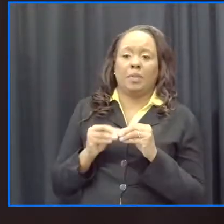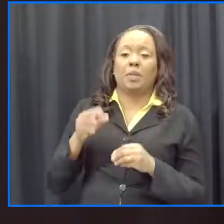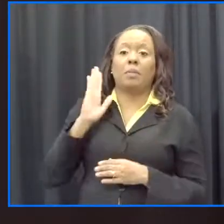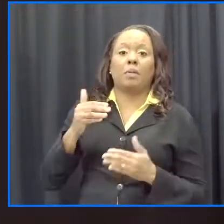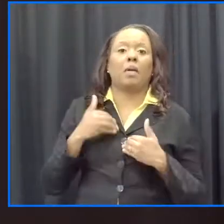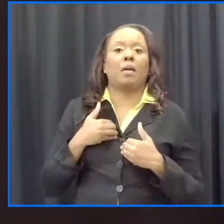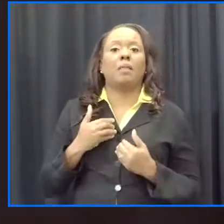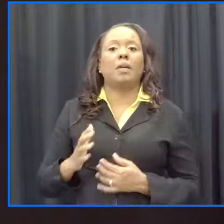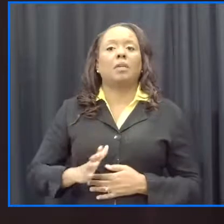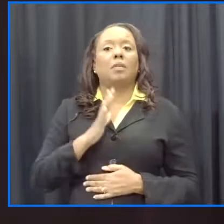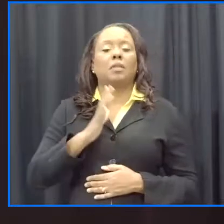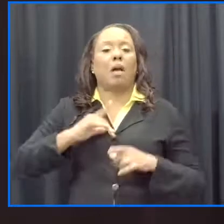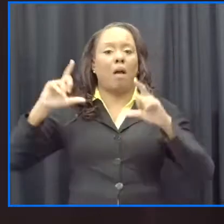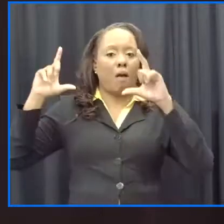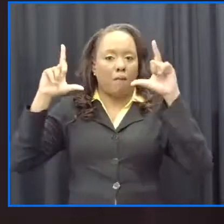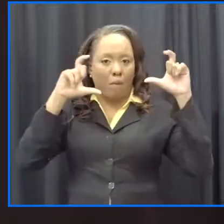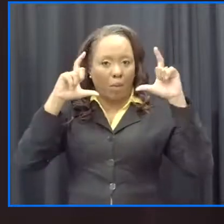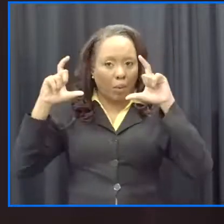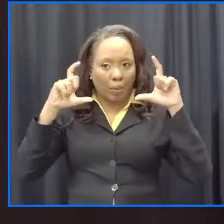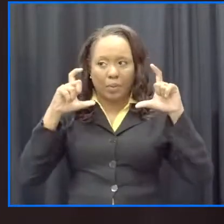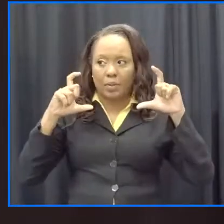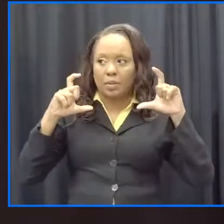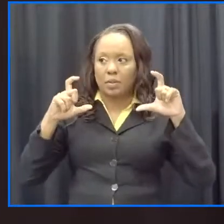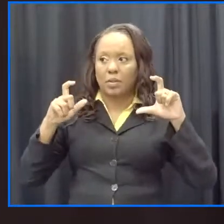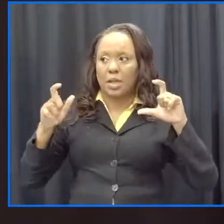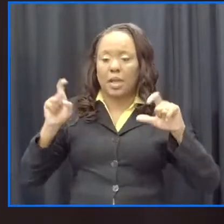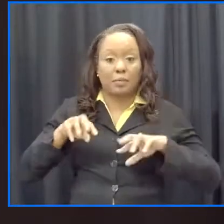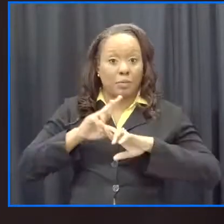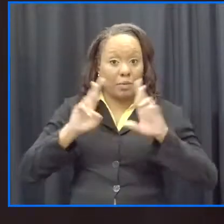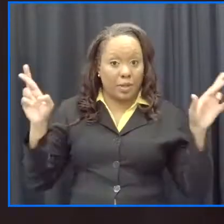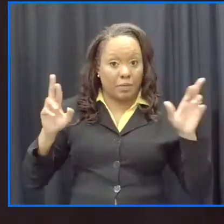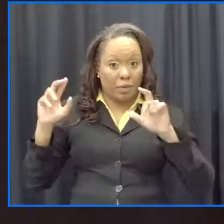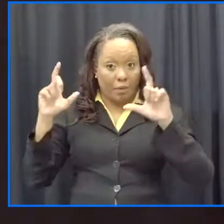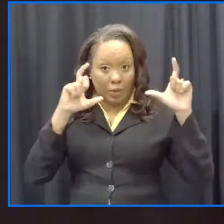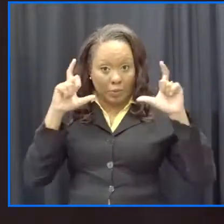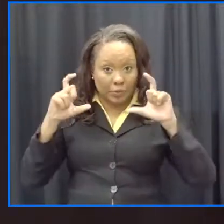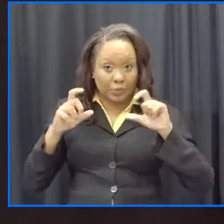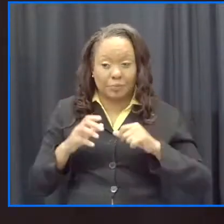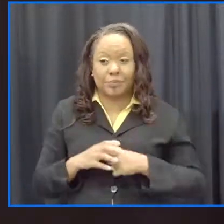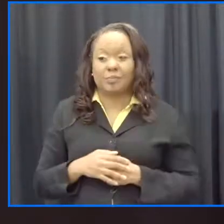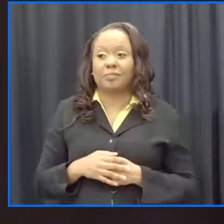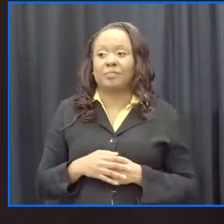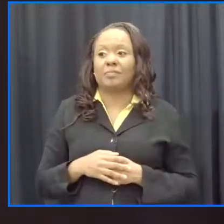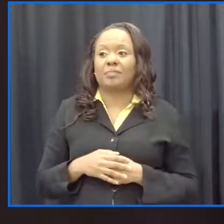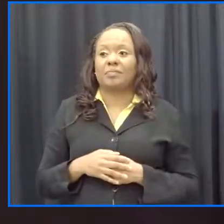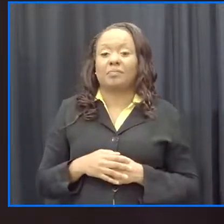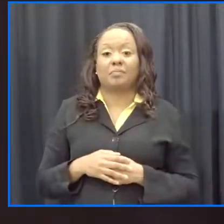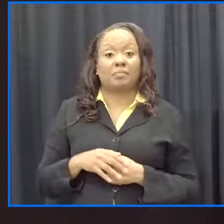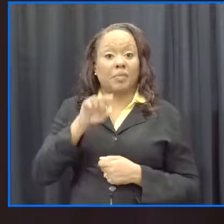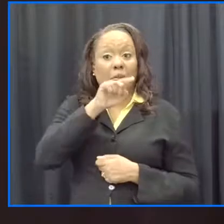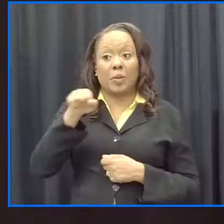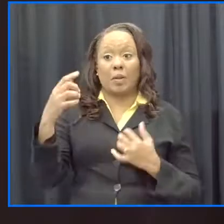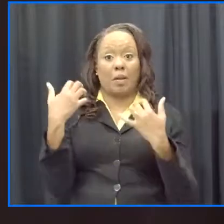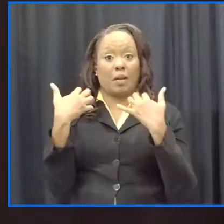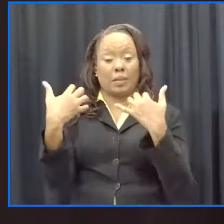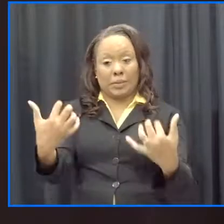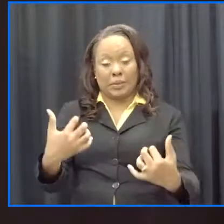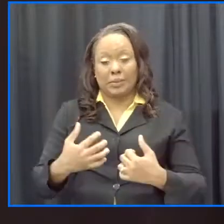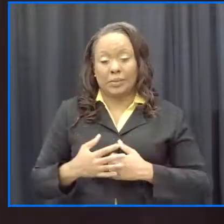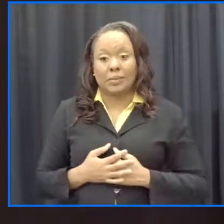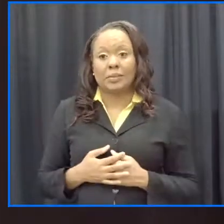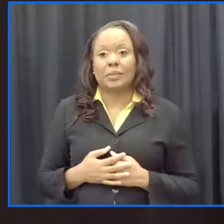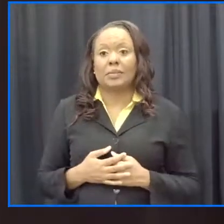be an official photo, and so if you can just ready yourselves for that. For the rest of our audience